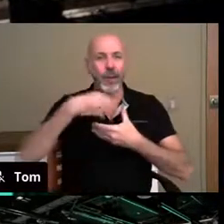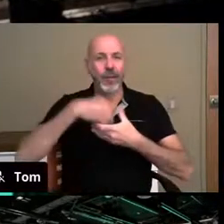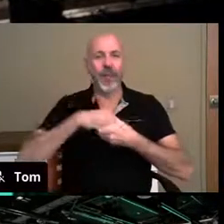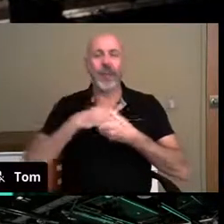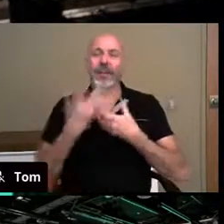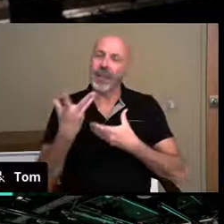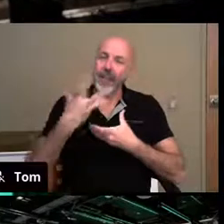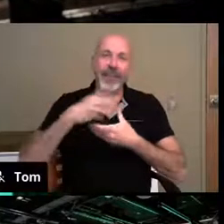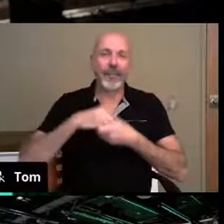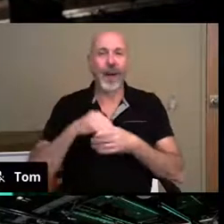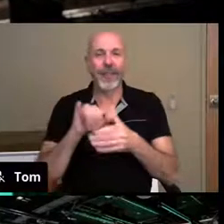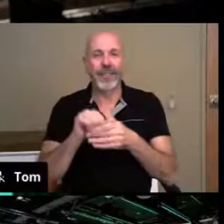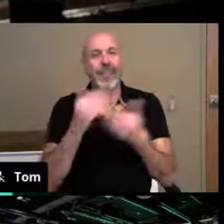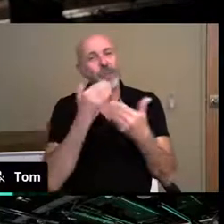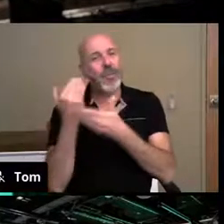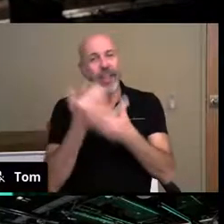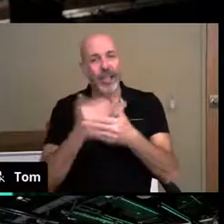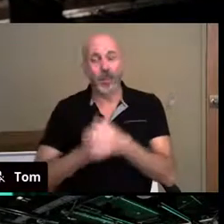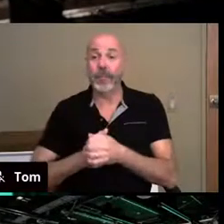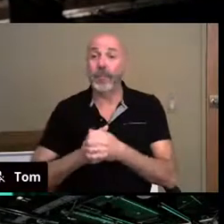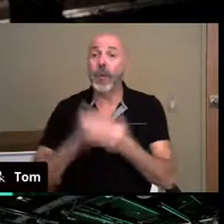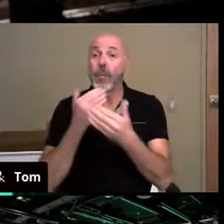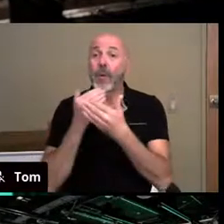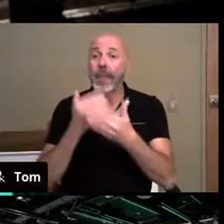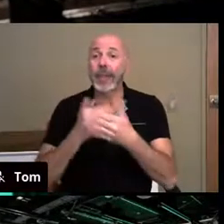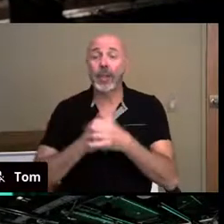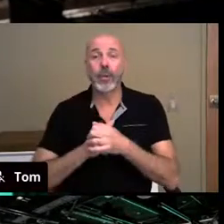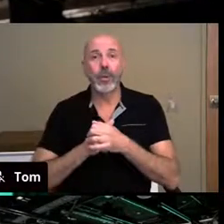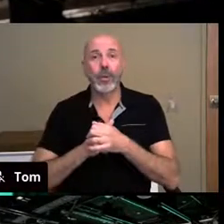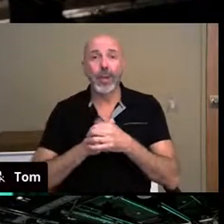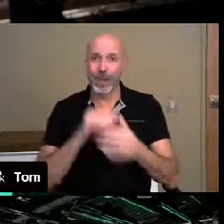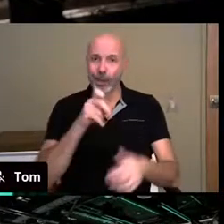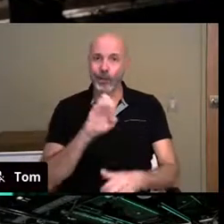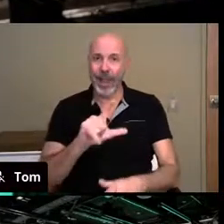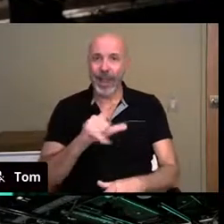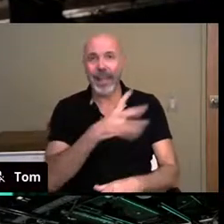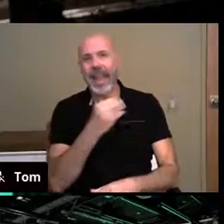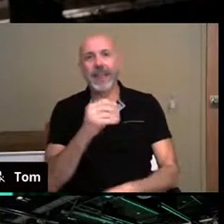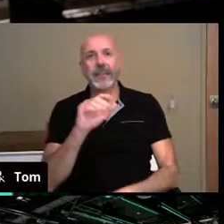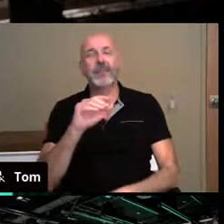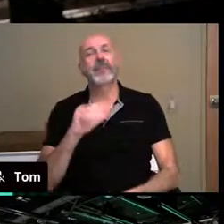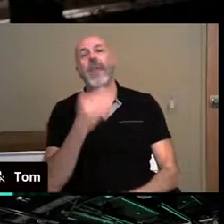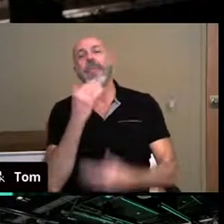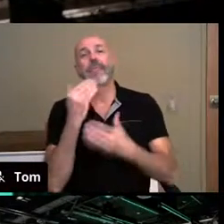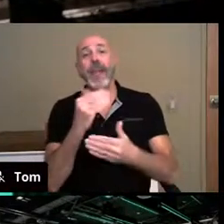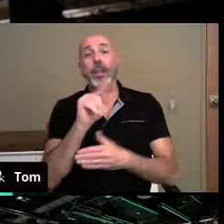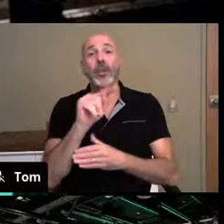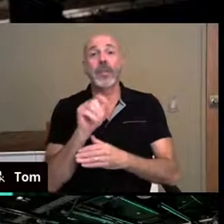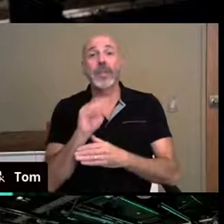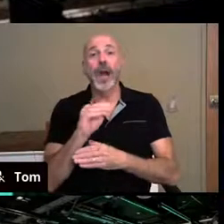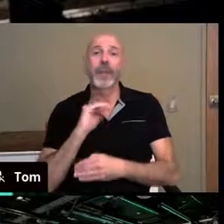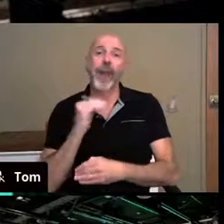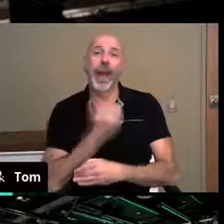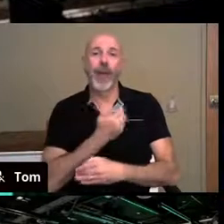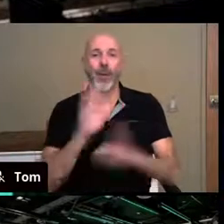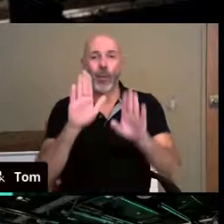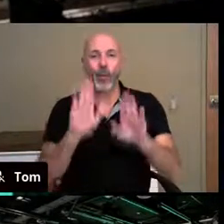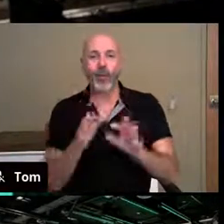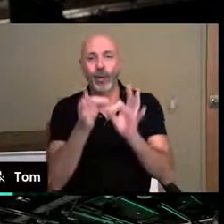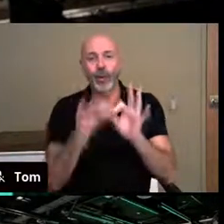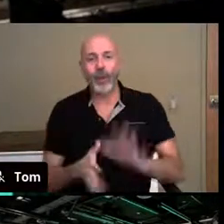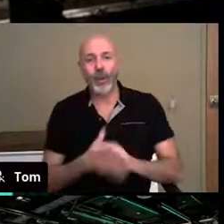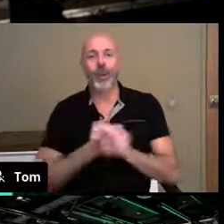involved. Well, thank you, Craig, and thank you to Tom, our wonderful